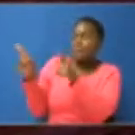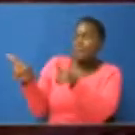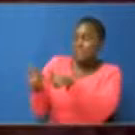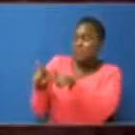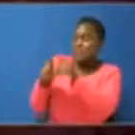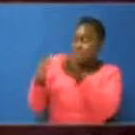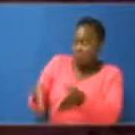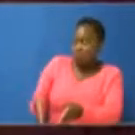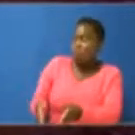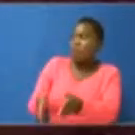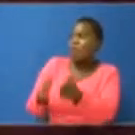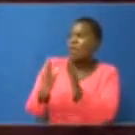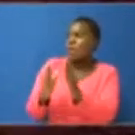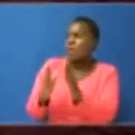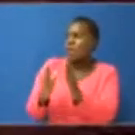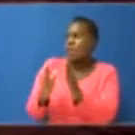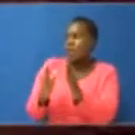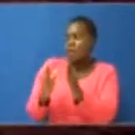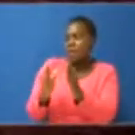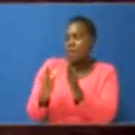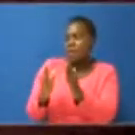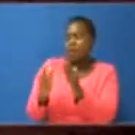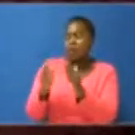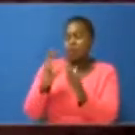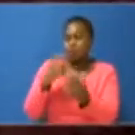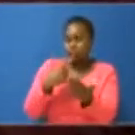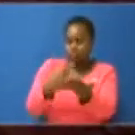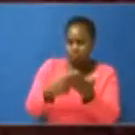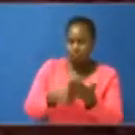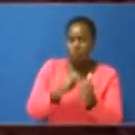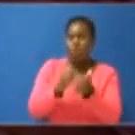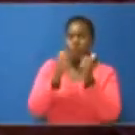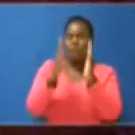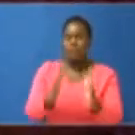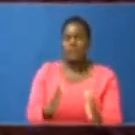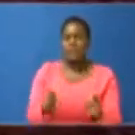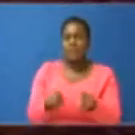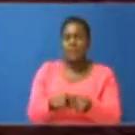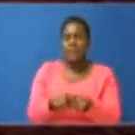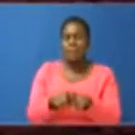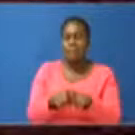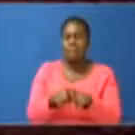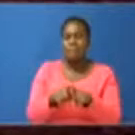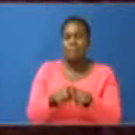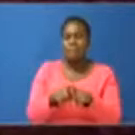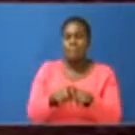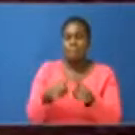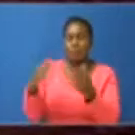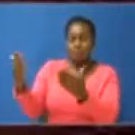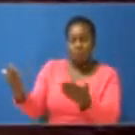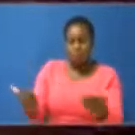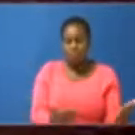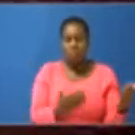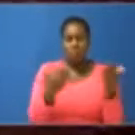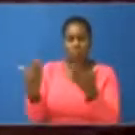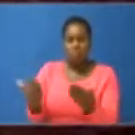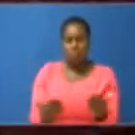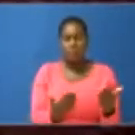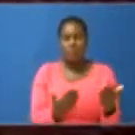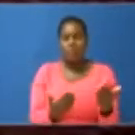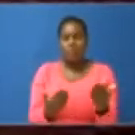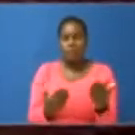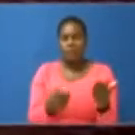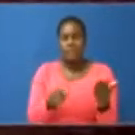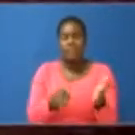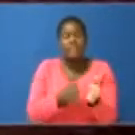fashion to how his competitor and core debater will be received uh this turning